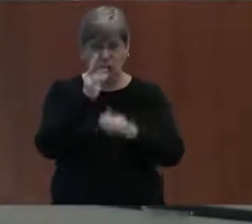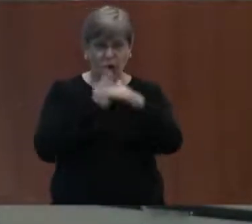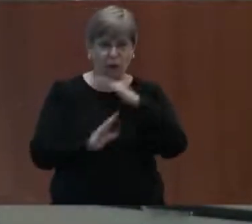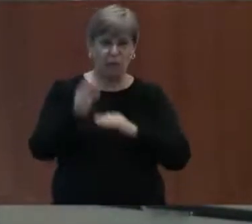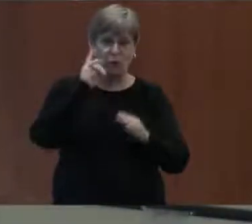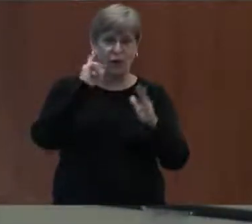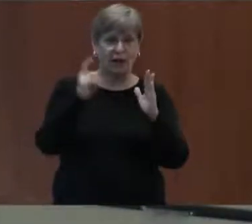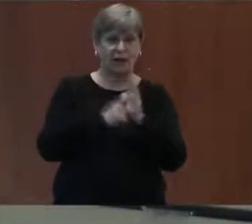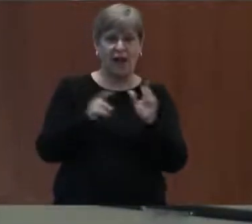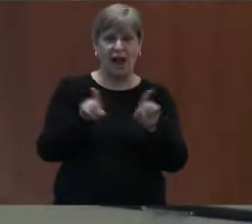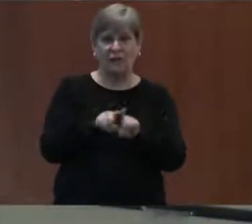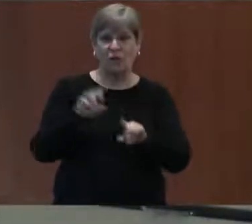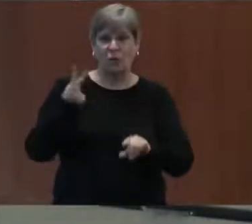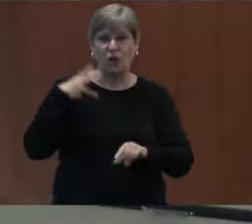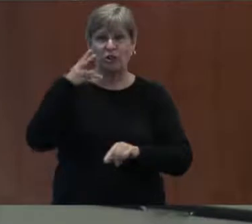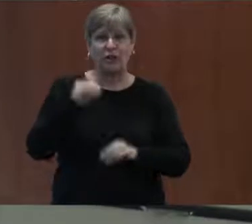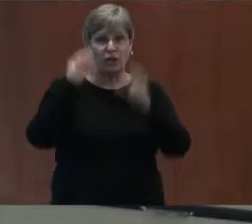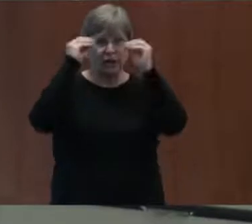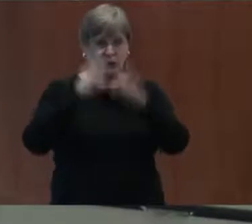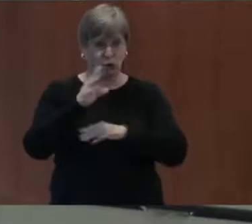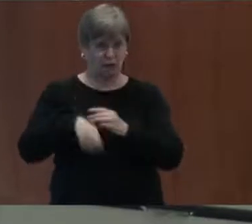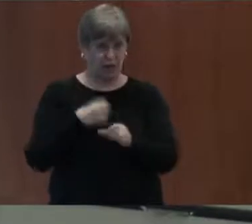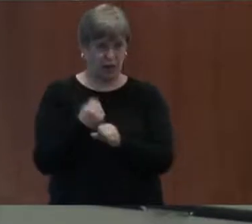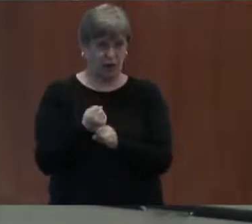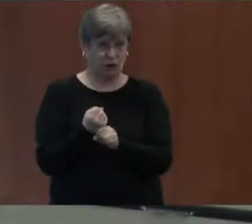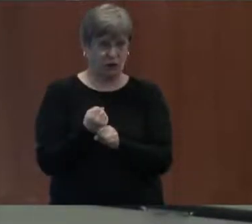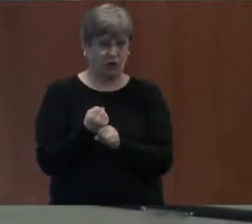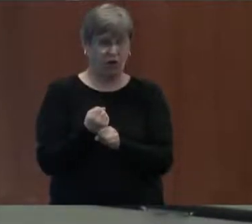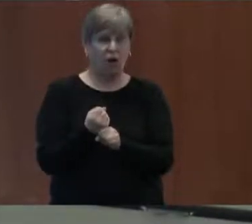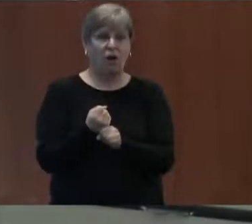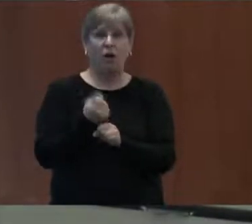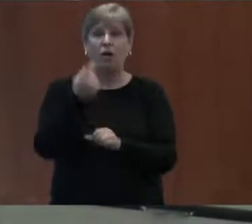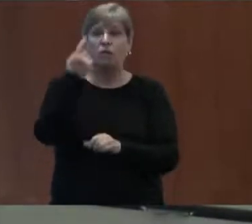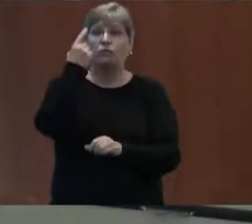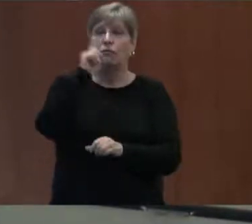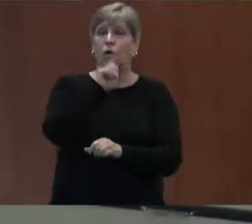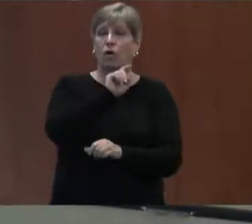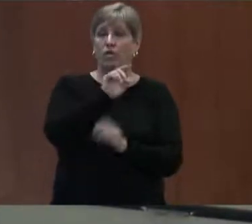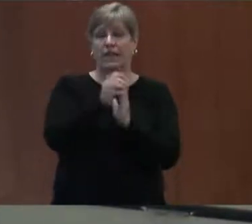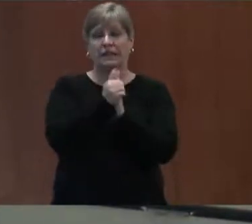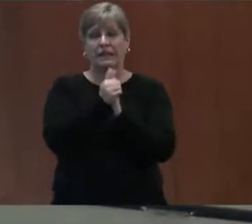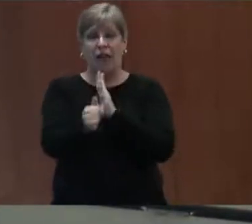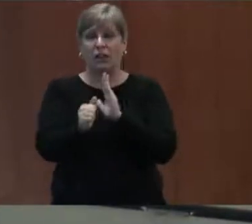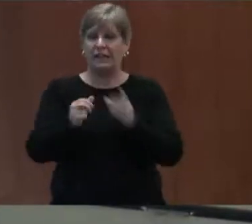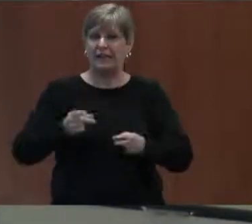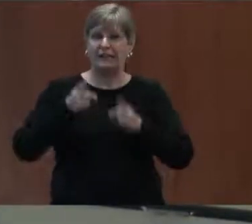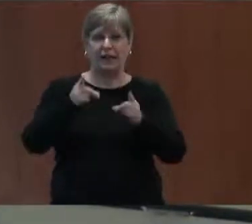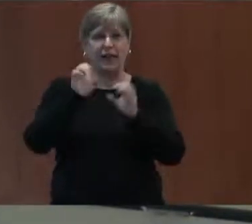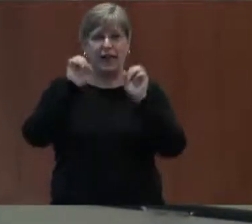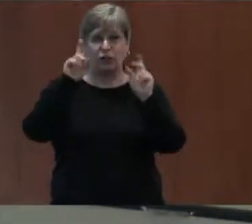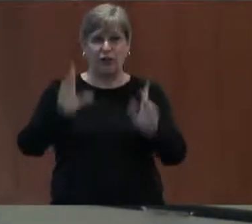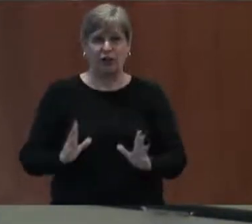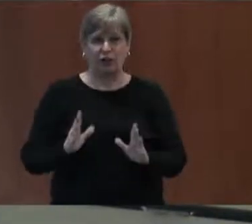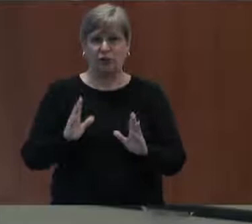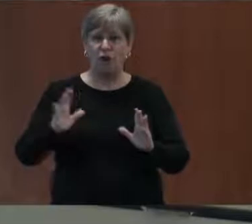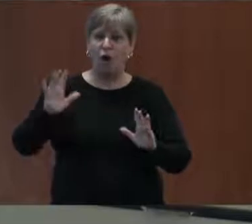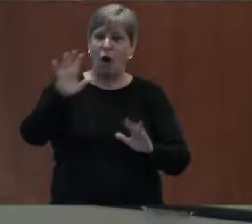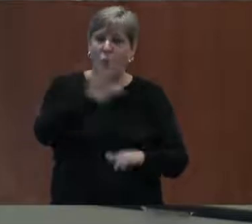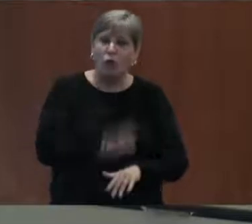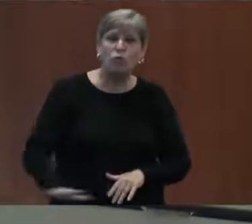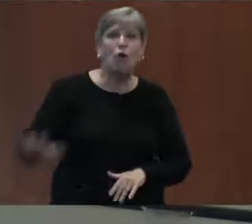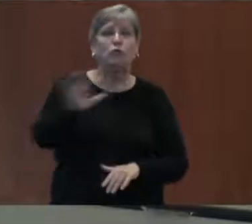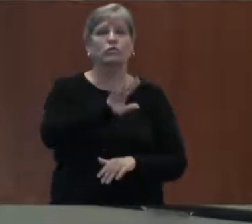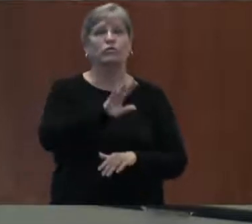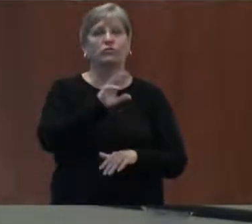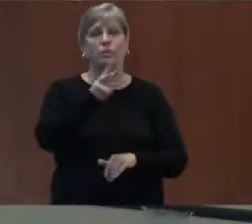be recognized as the Washington County Teacher of the Year. On behalf of the talented and dedicated educators across